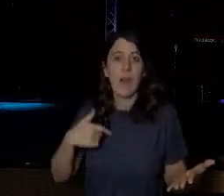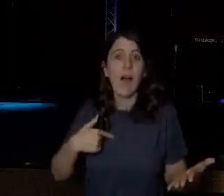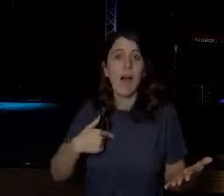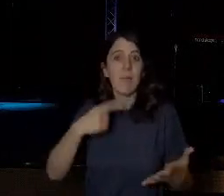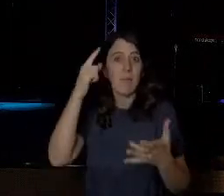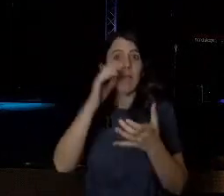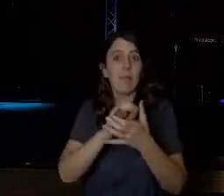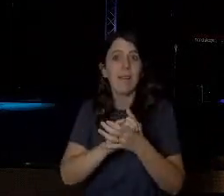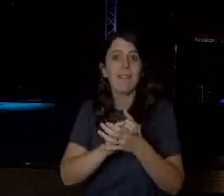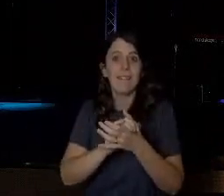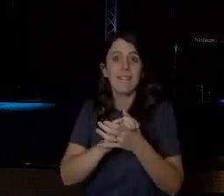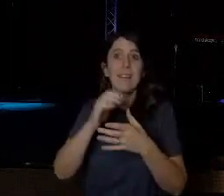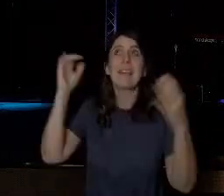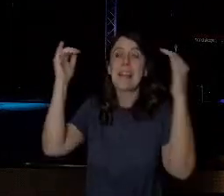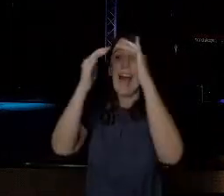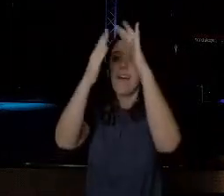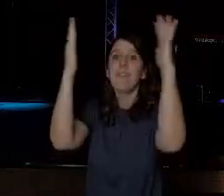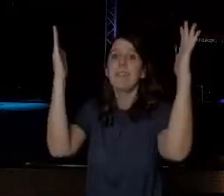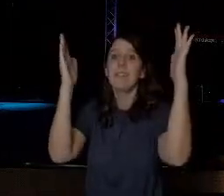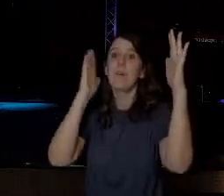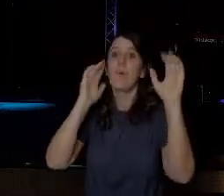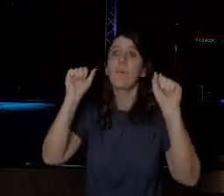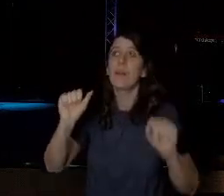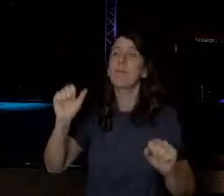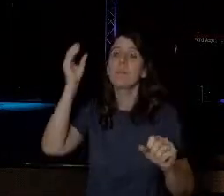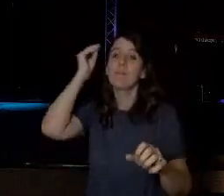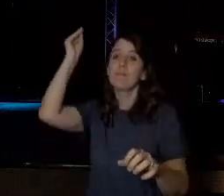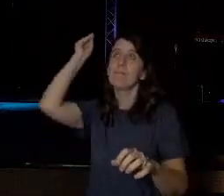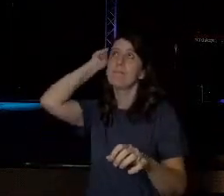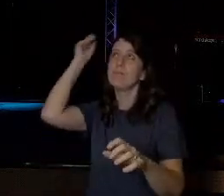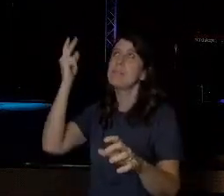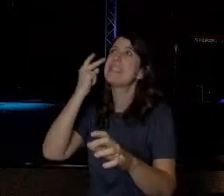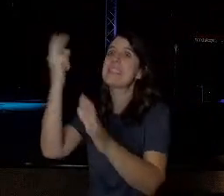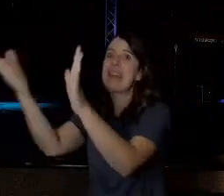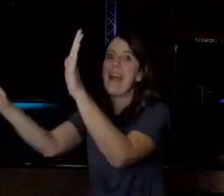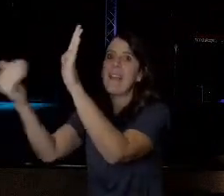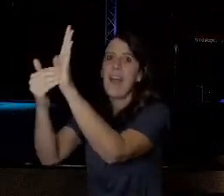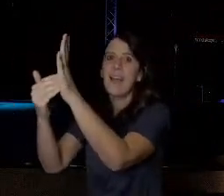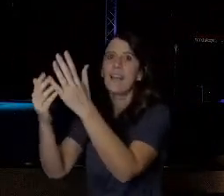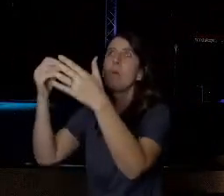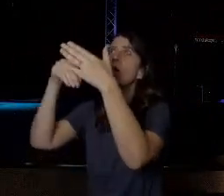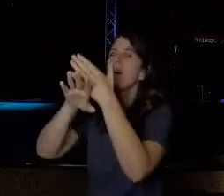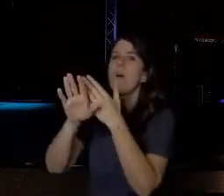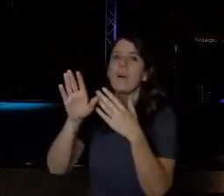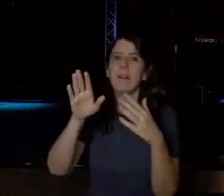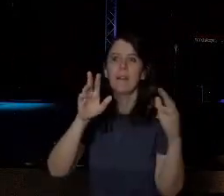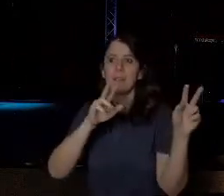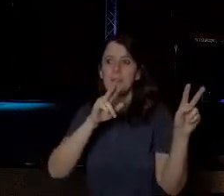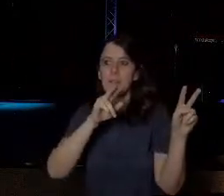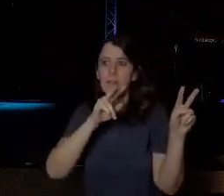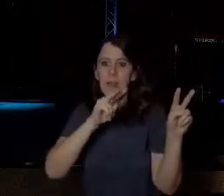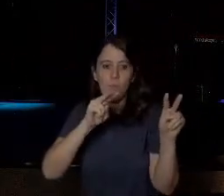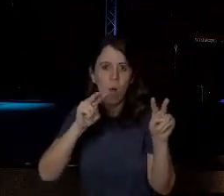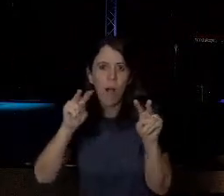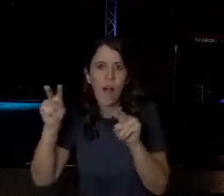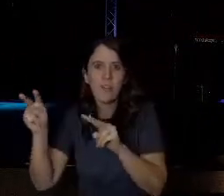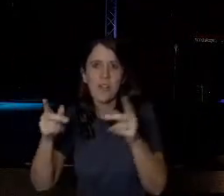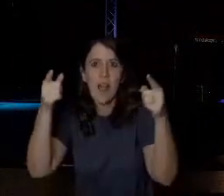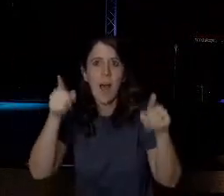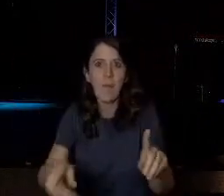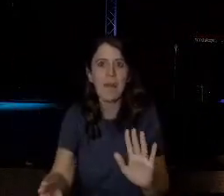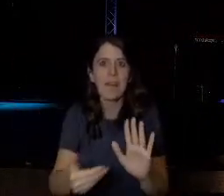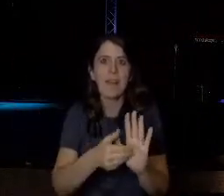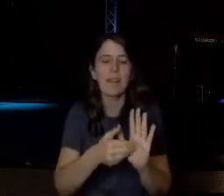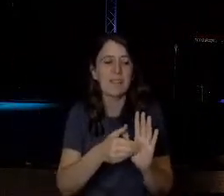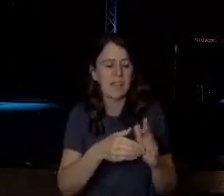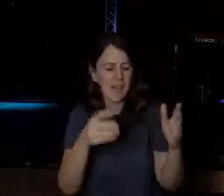be a replay room in heaven, because there's so much in there that I just want to see. I just want to go in there and like rewind and be like, so wait, Moses, what was that